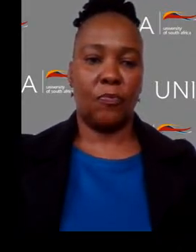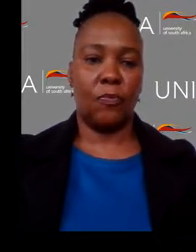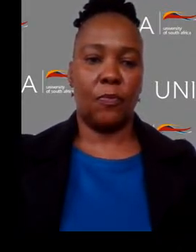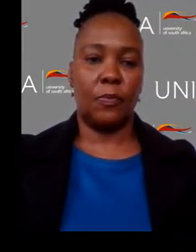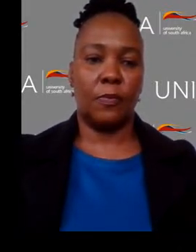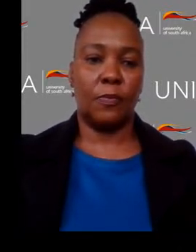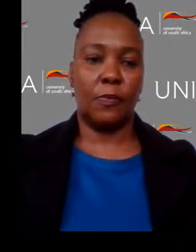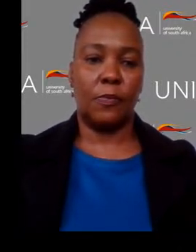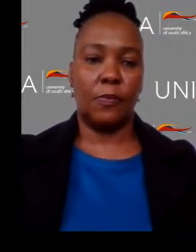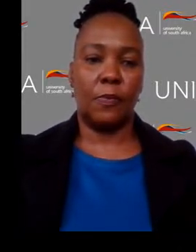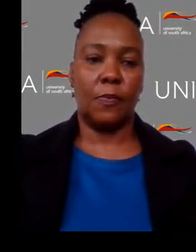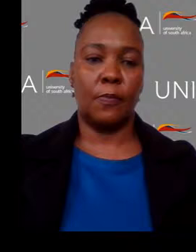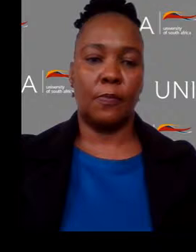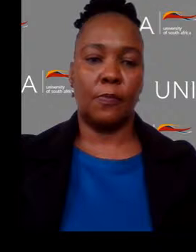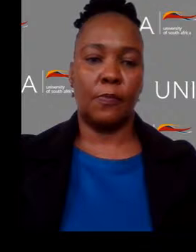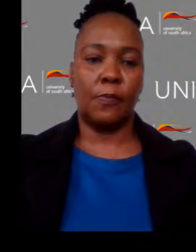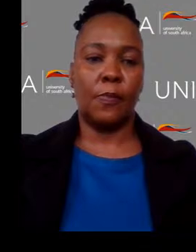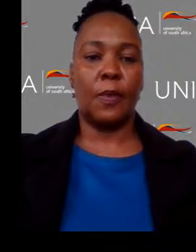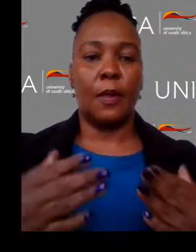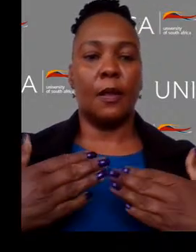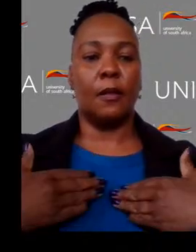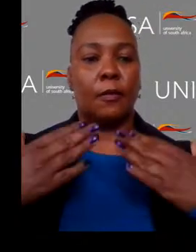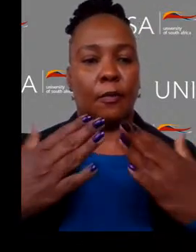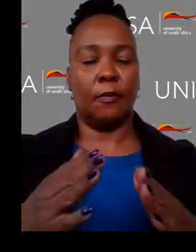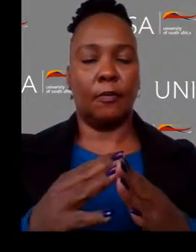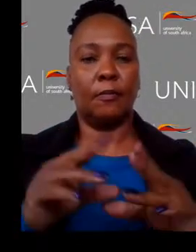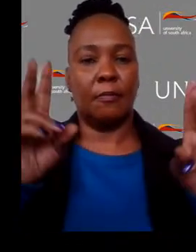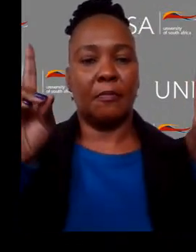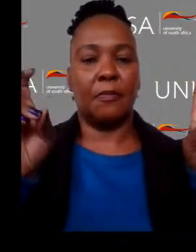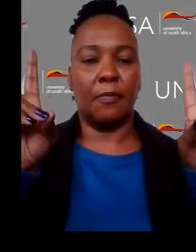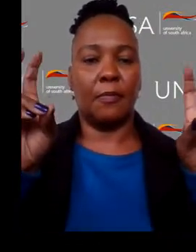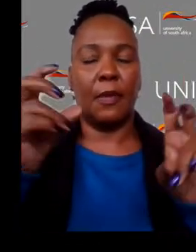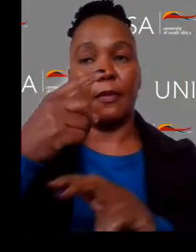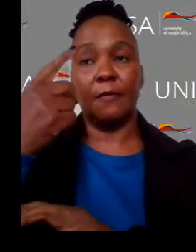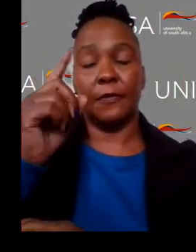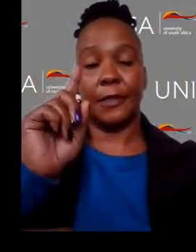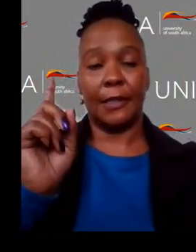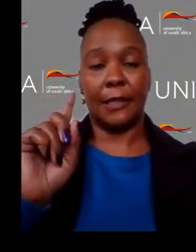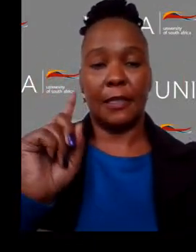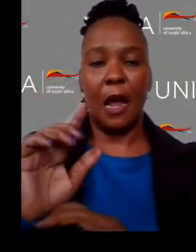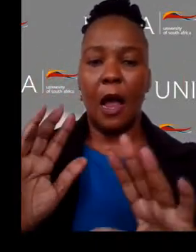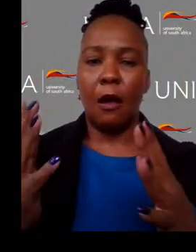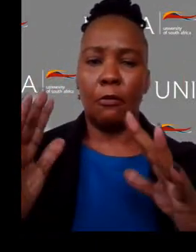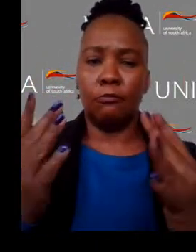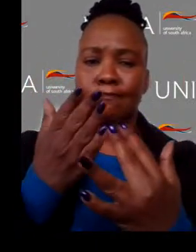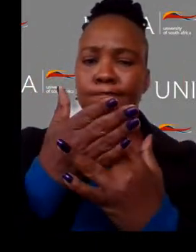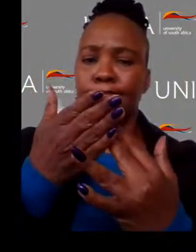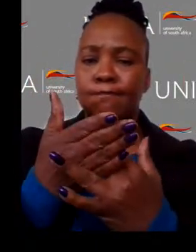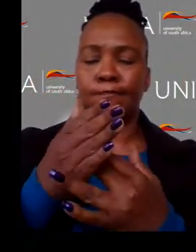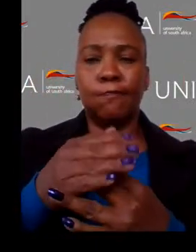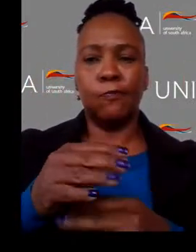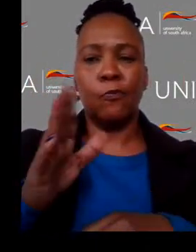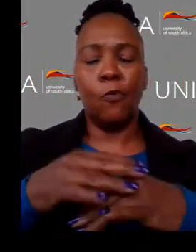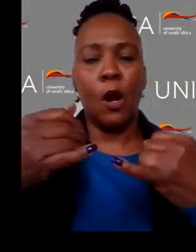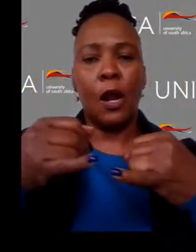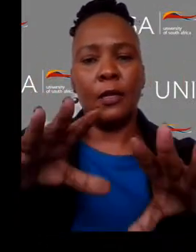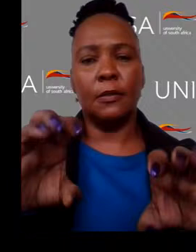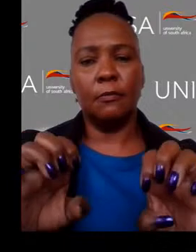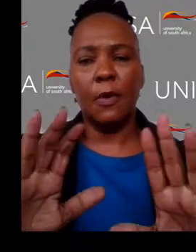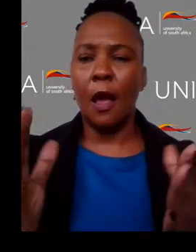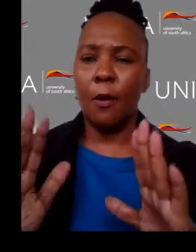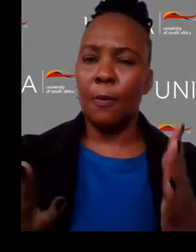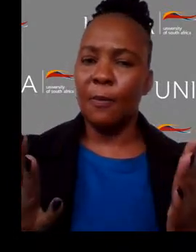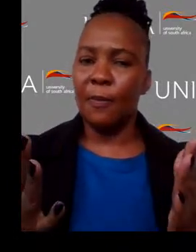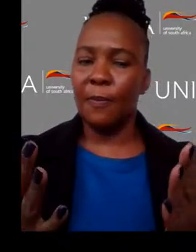So let's start off with the topic. So the first one will be, how do you actually access your online exams?